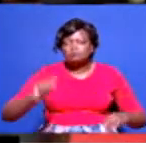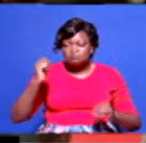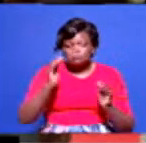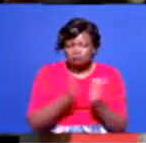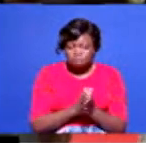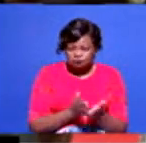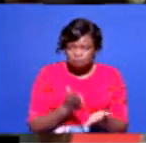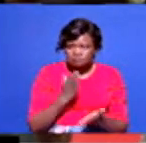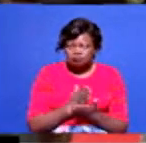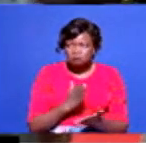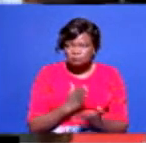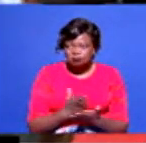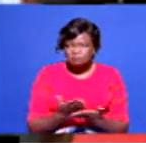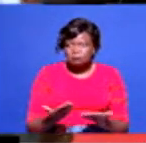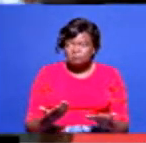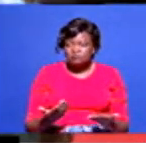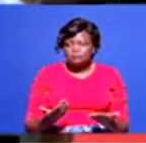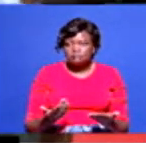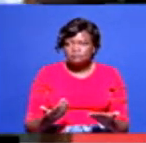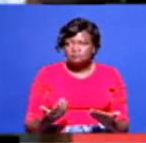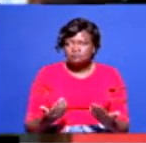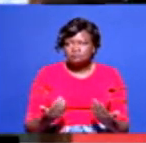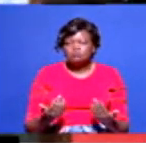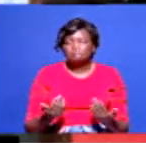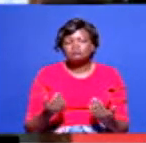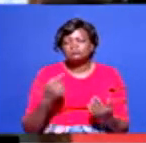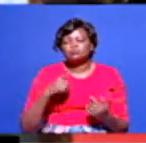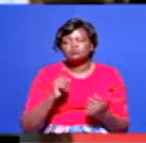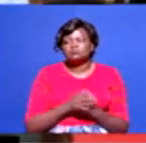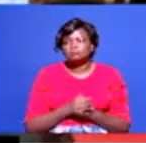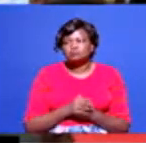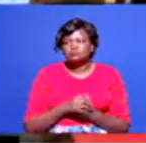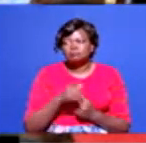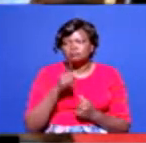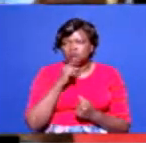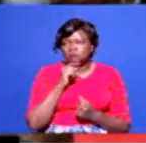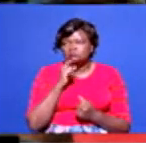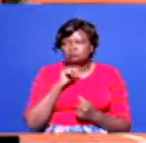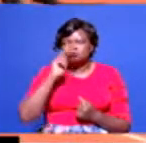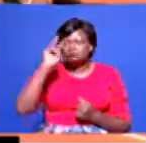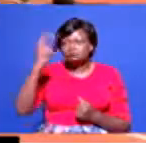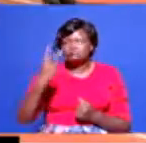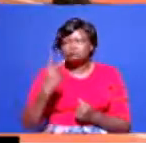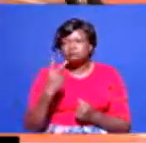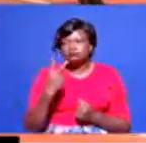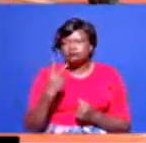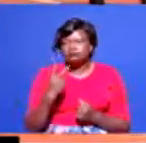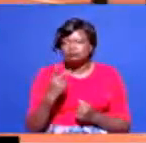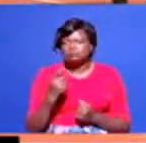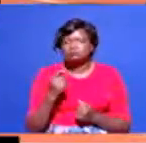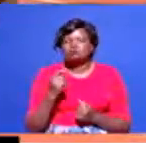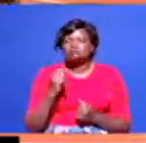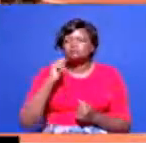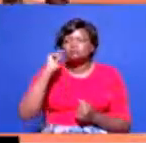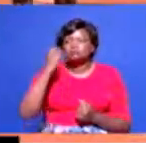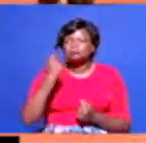earned the title of being the father of the Second Republic.